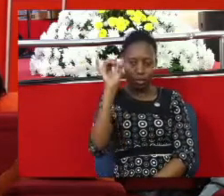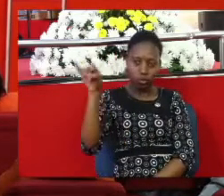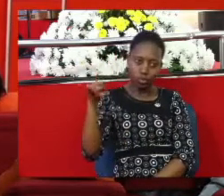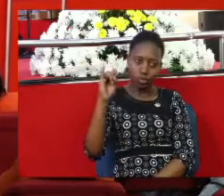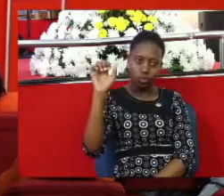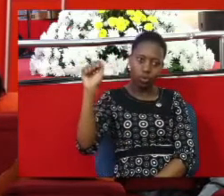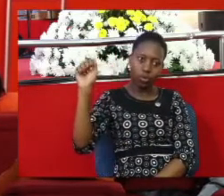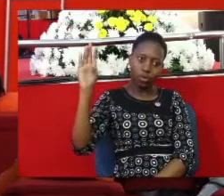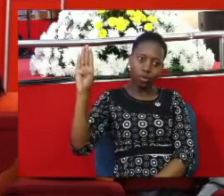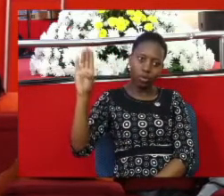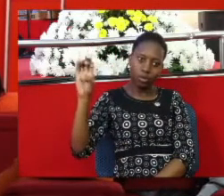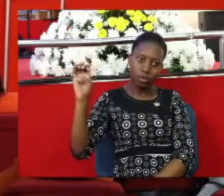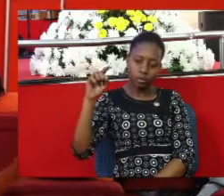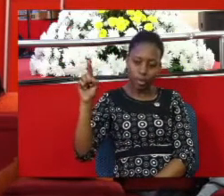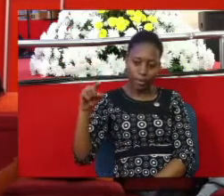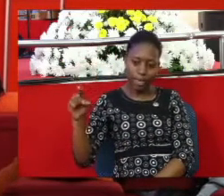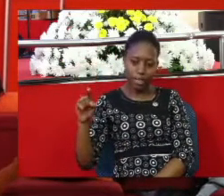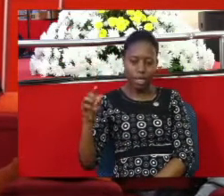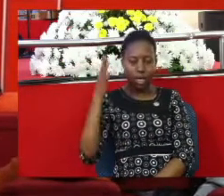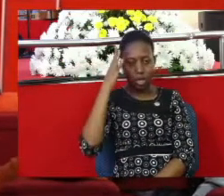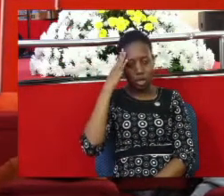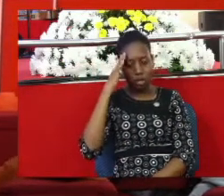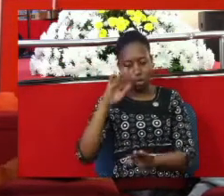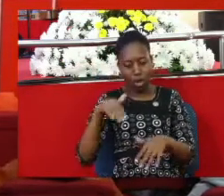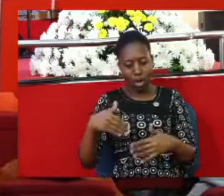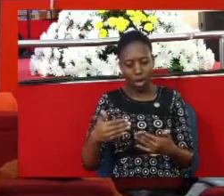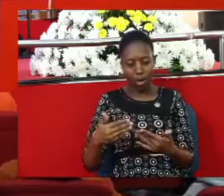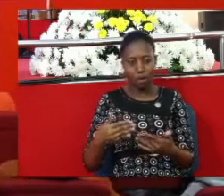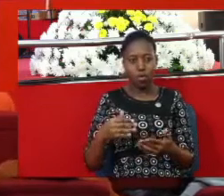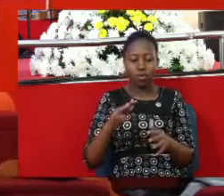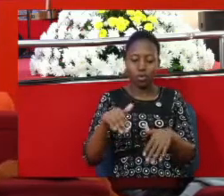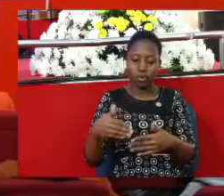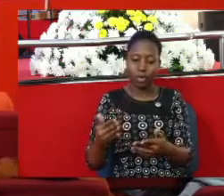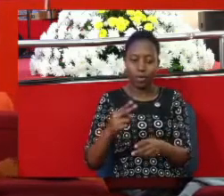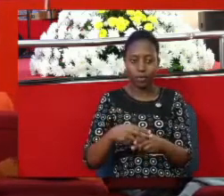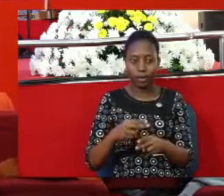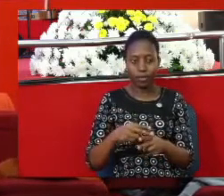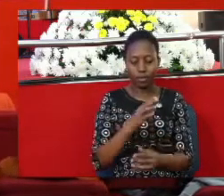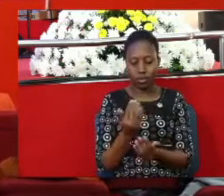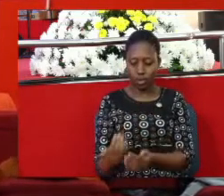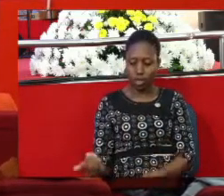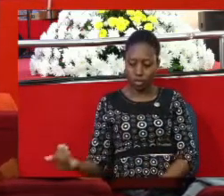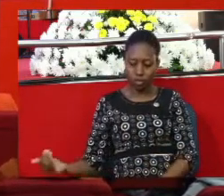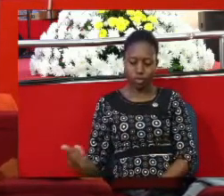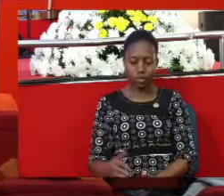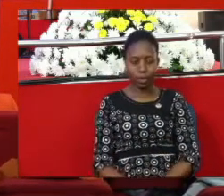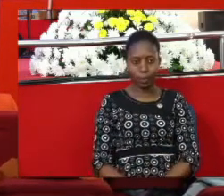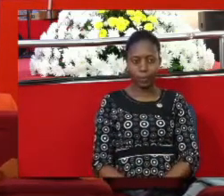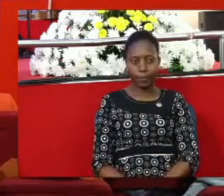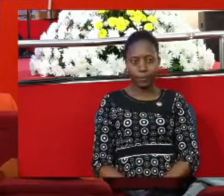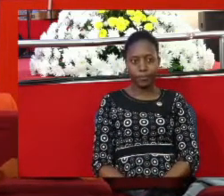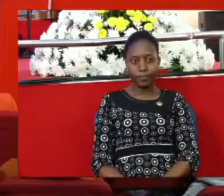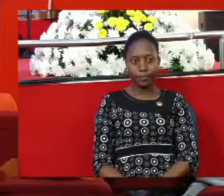kuna watu hapa nao wamebarikiwa, wamekuwa mapasta, wamebariki watoto wao na majina, wamewapatia majina mingi, mpaka mtoto